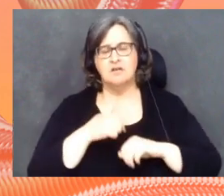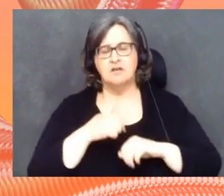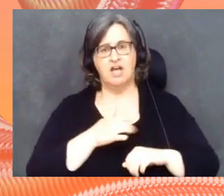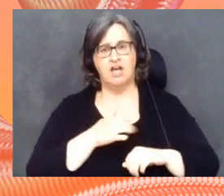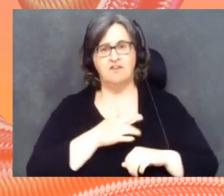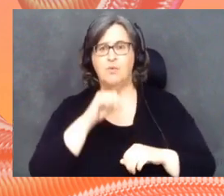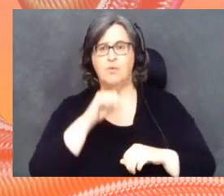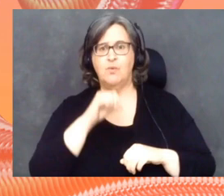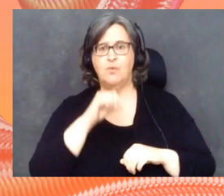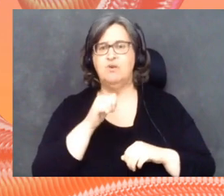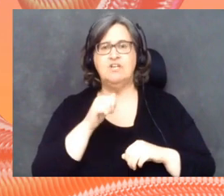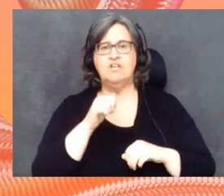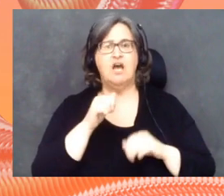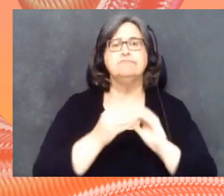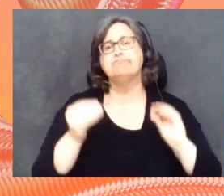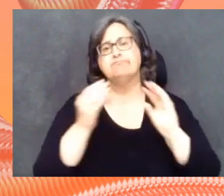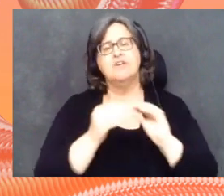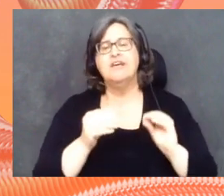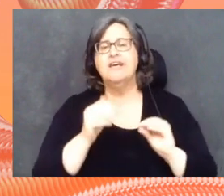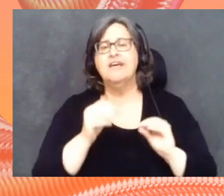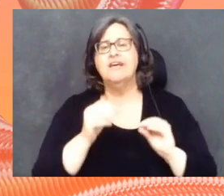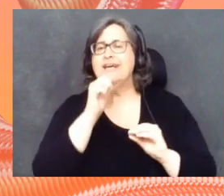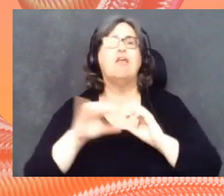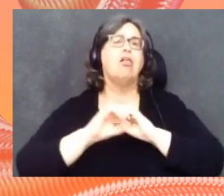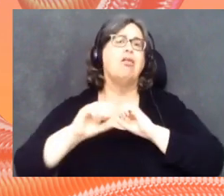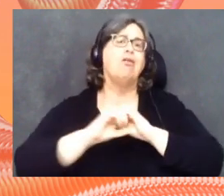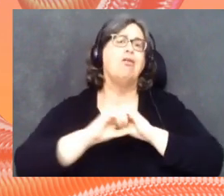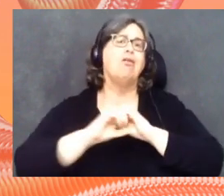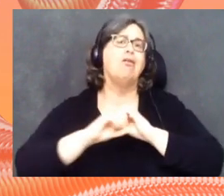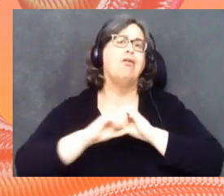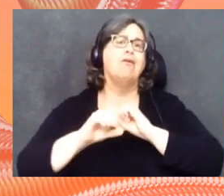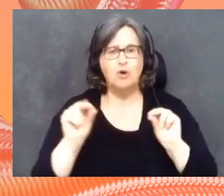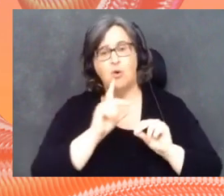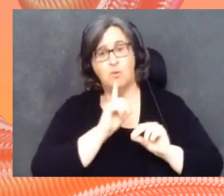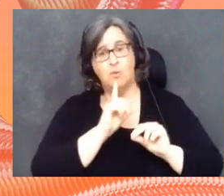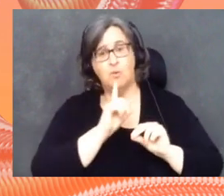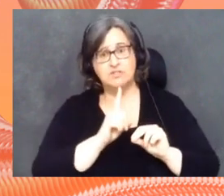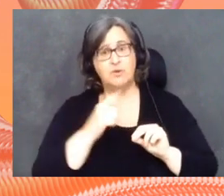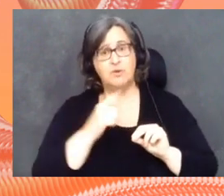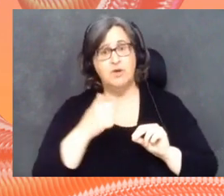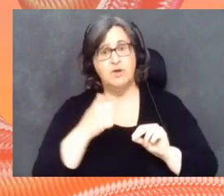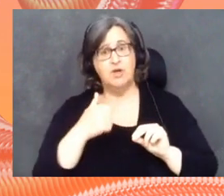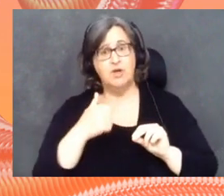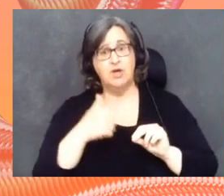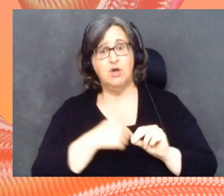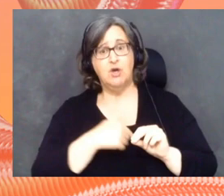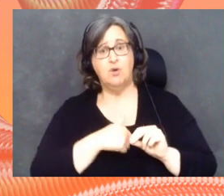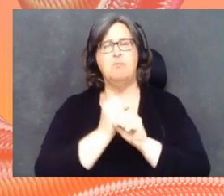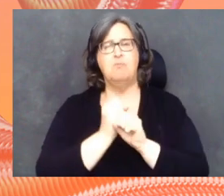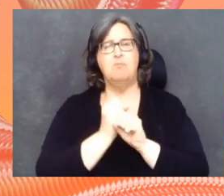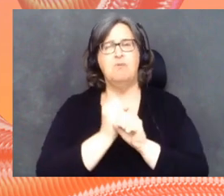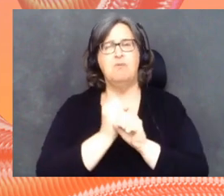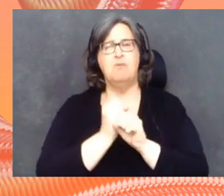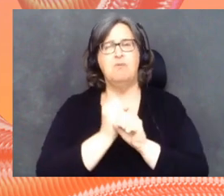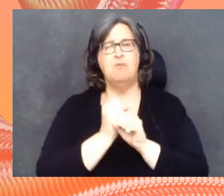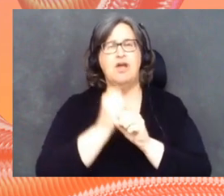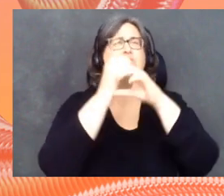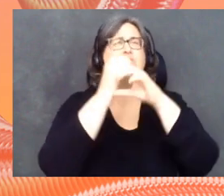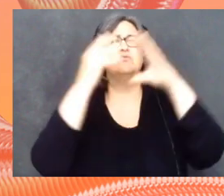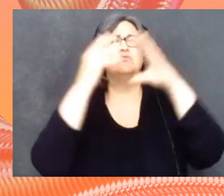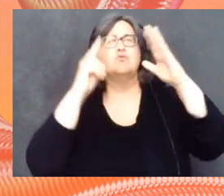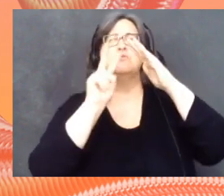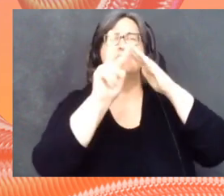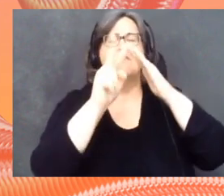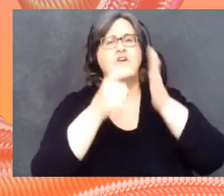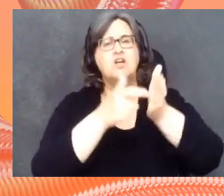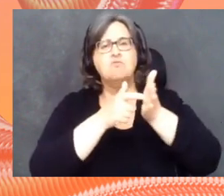tail. Like it doesn't feel like some PR campaign. It really is like we are making these visionary prophetic demands.